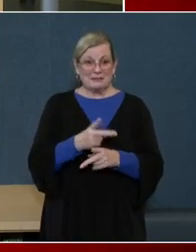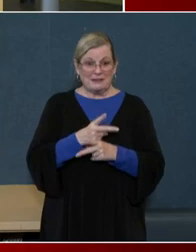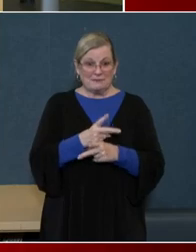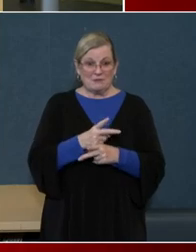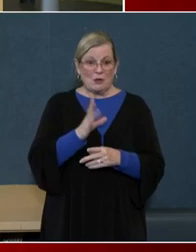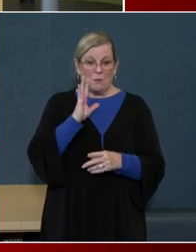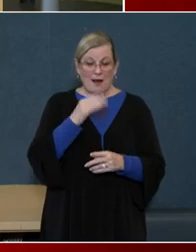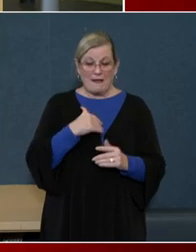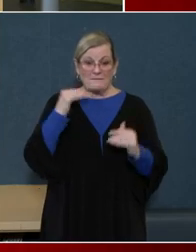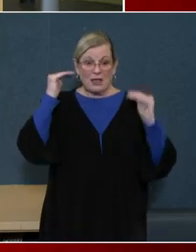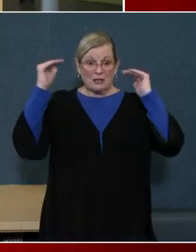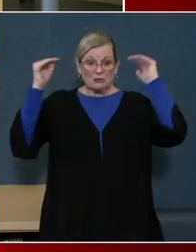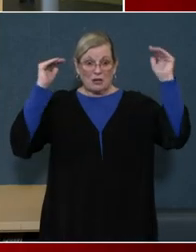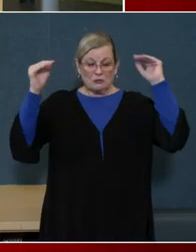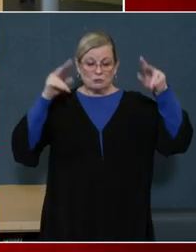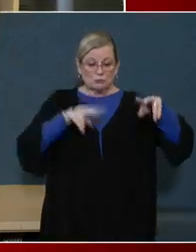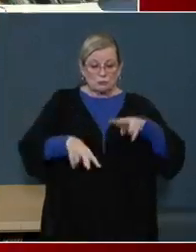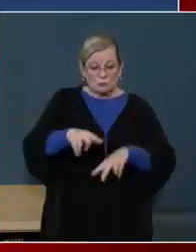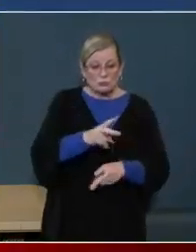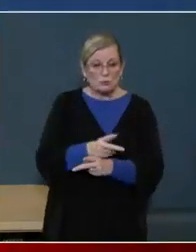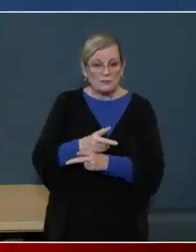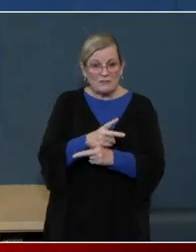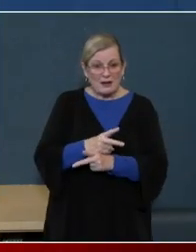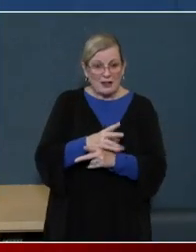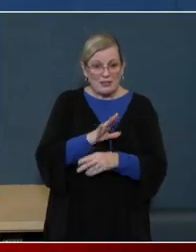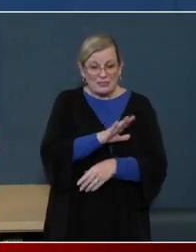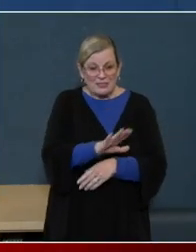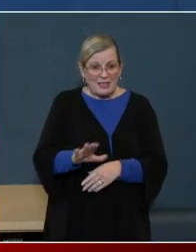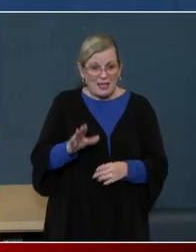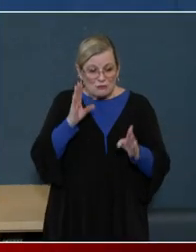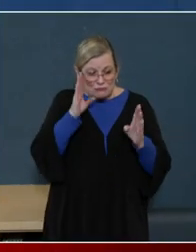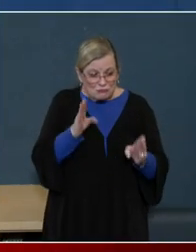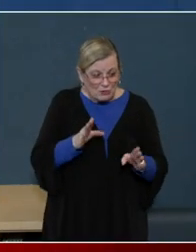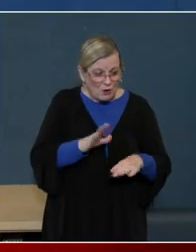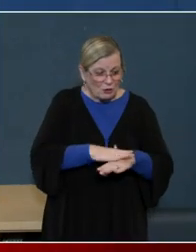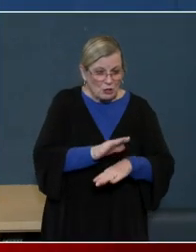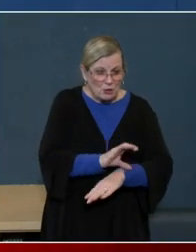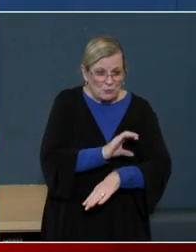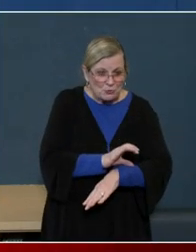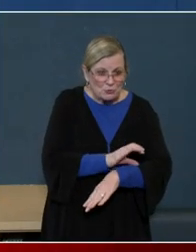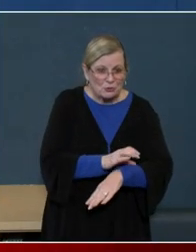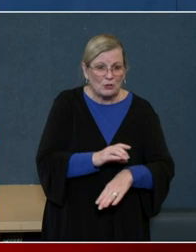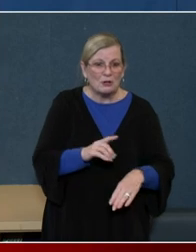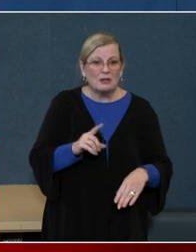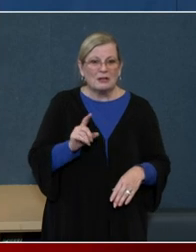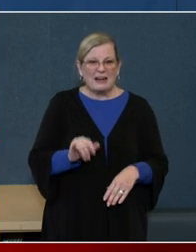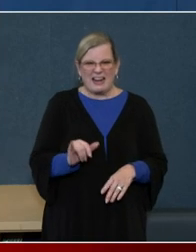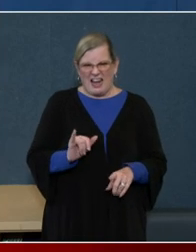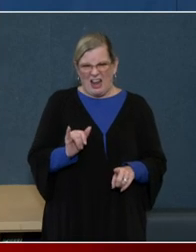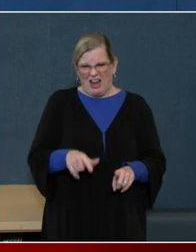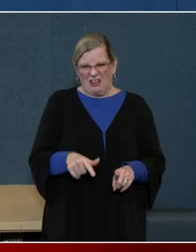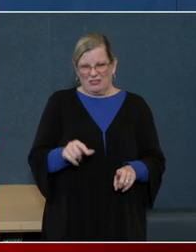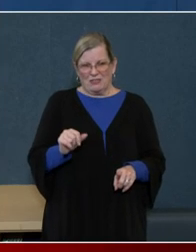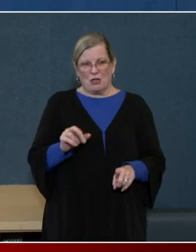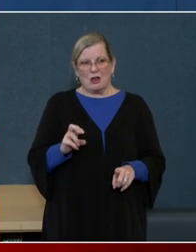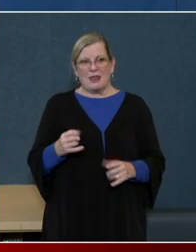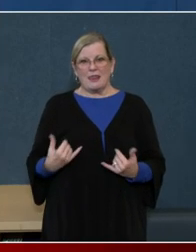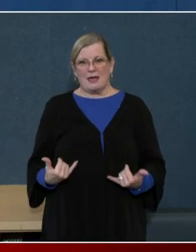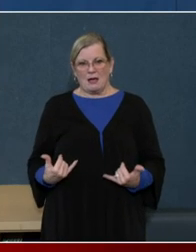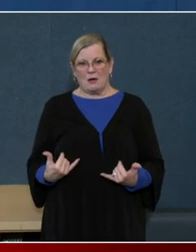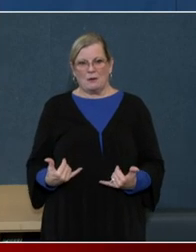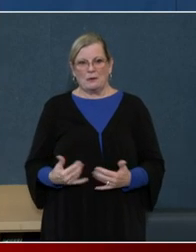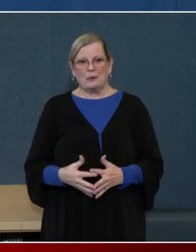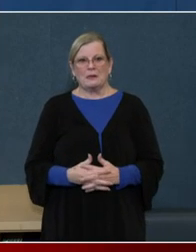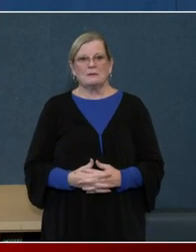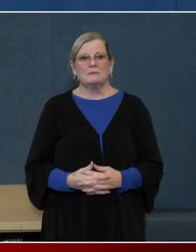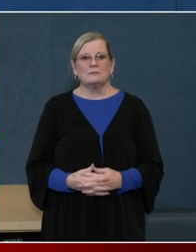will be working on a computer of virtual learning as they are doing now at home. Bringing their laptops into the